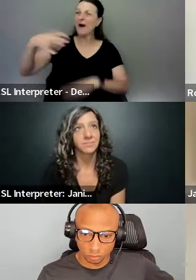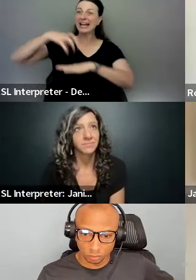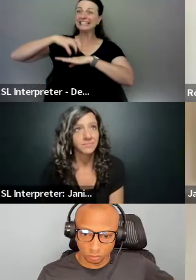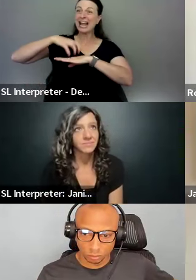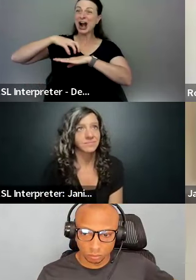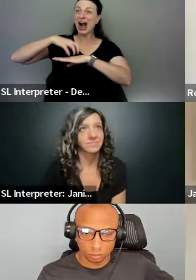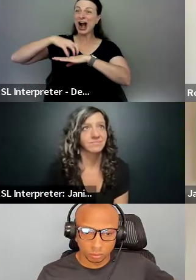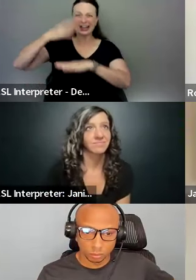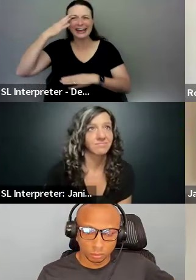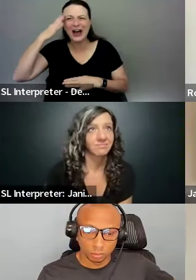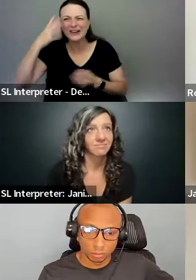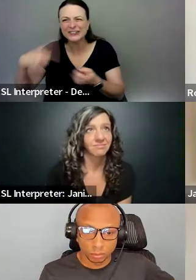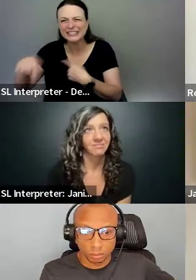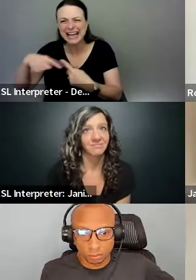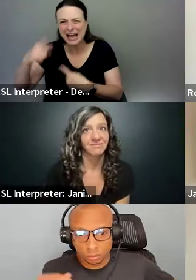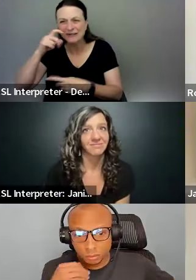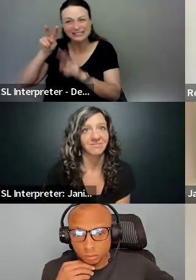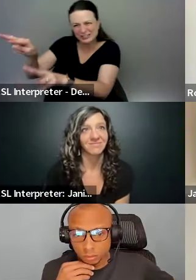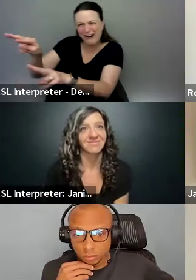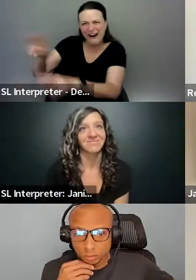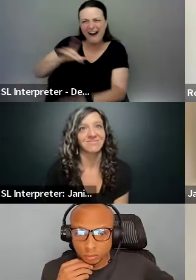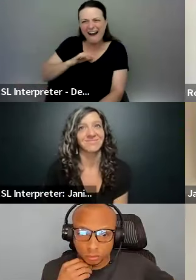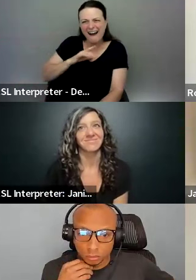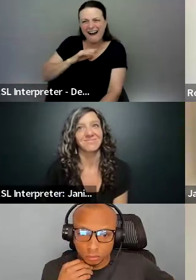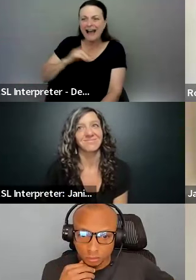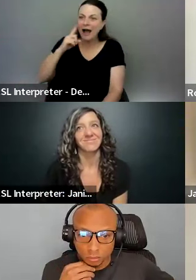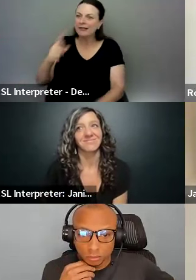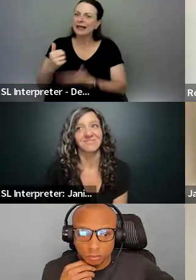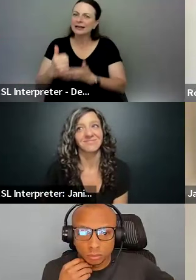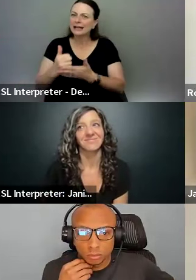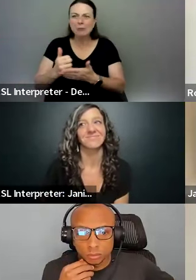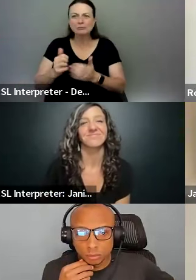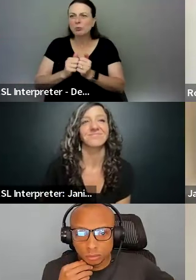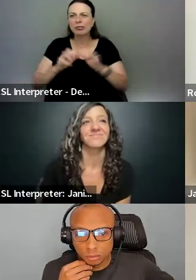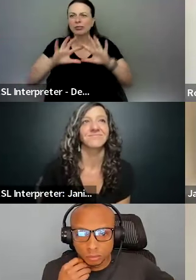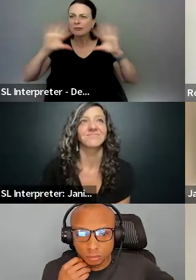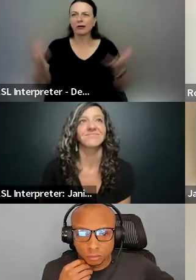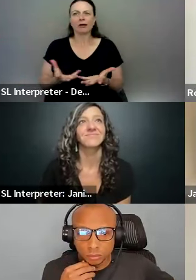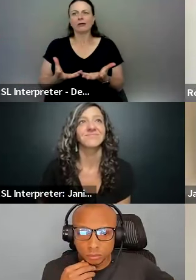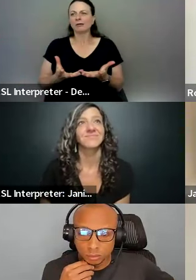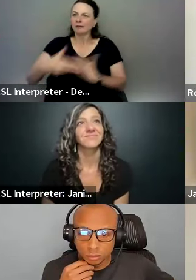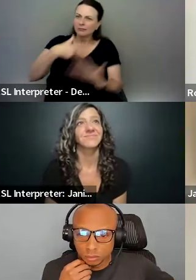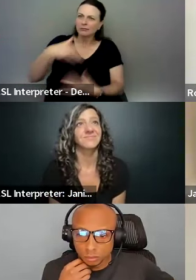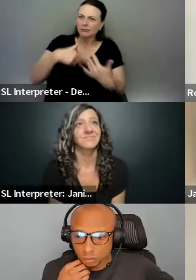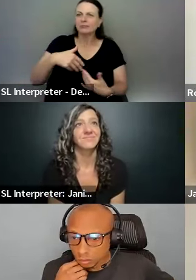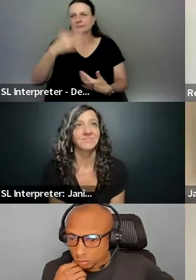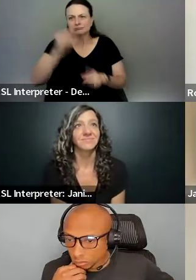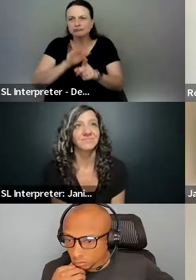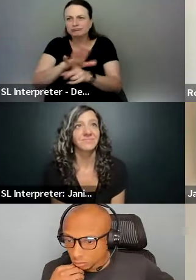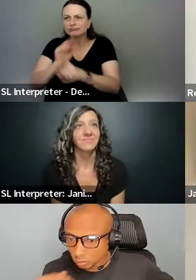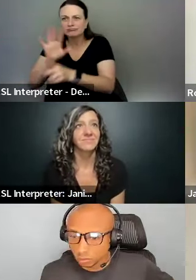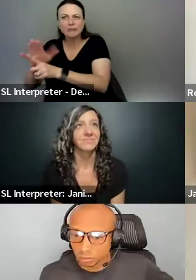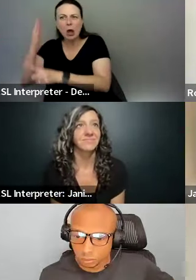whatever. Like, you know, like it's this, I think it helps with the whole awareness and sensibilizing the